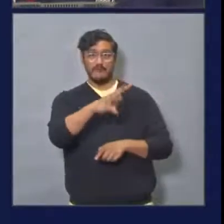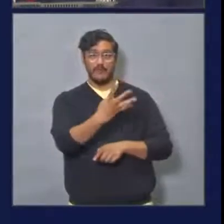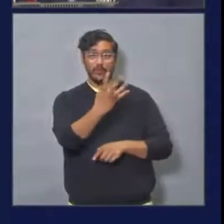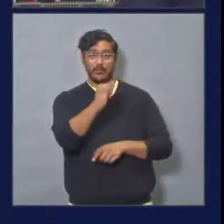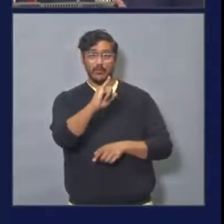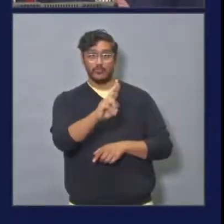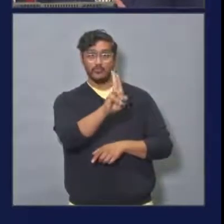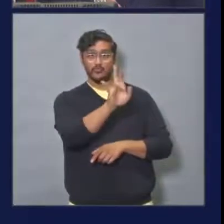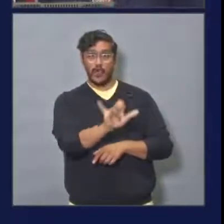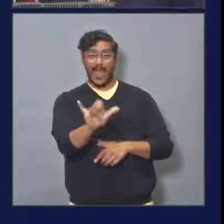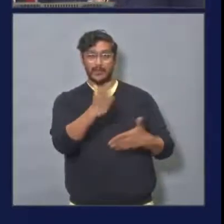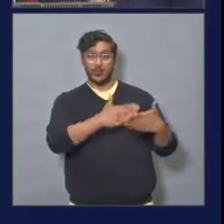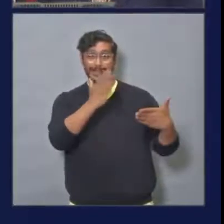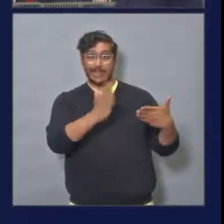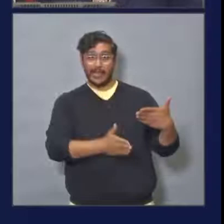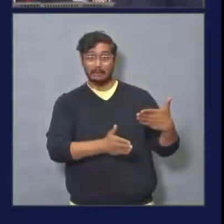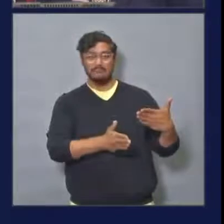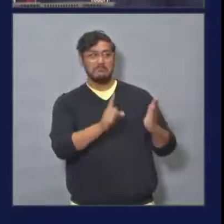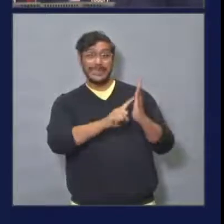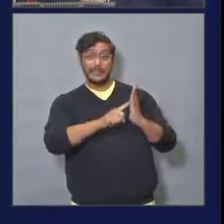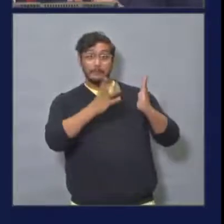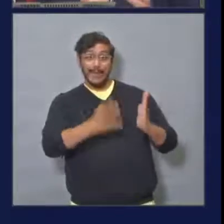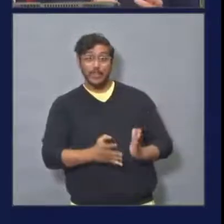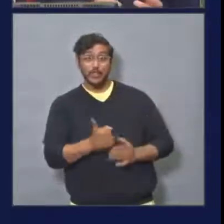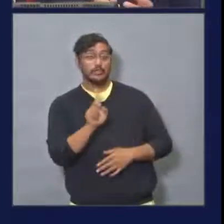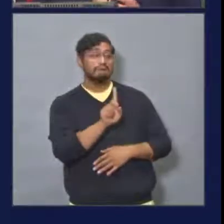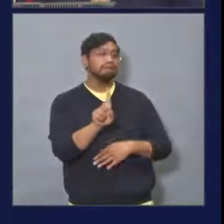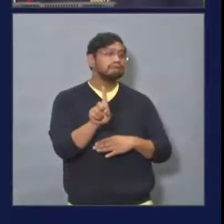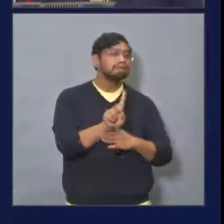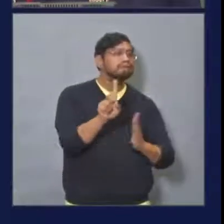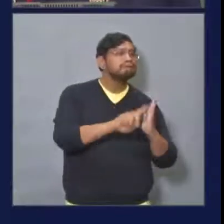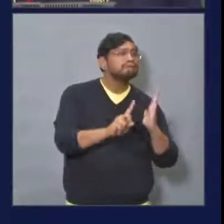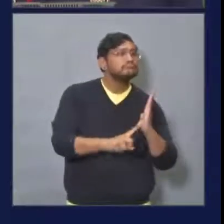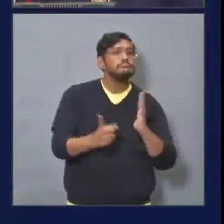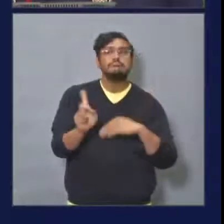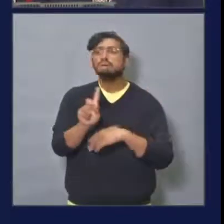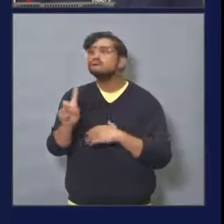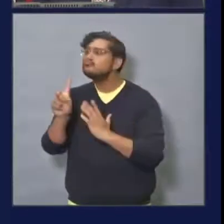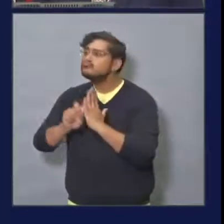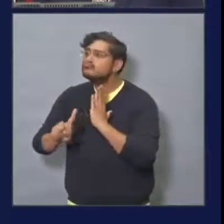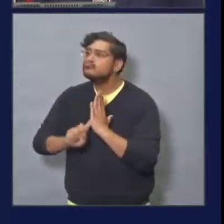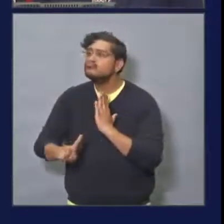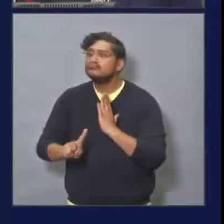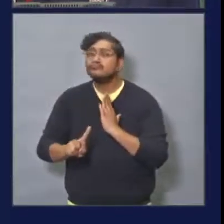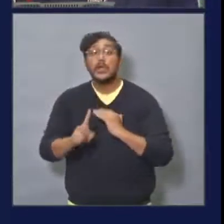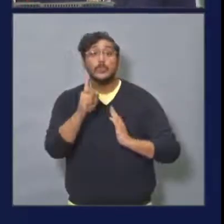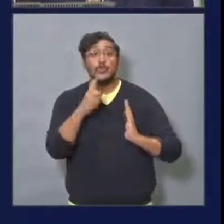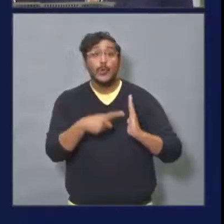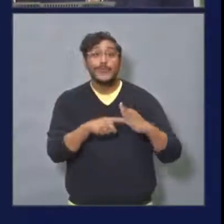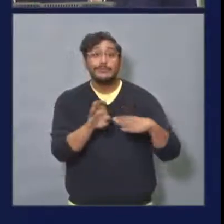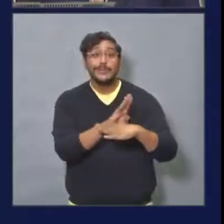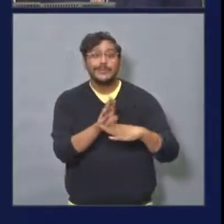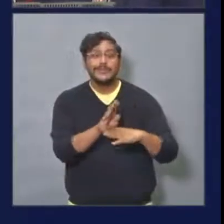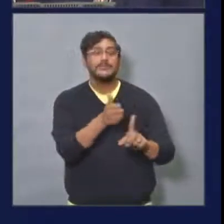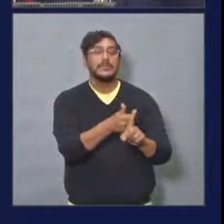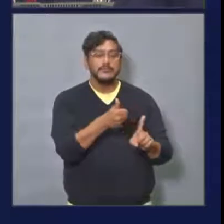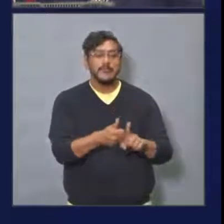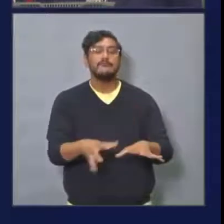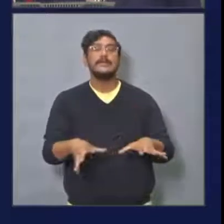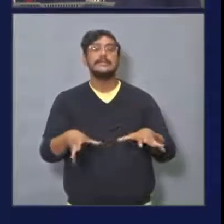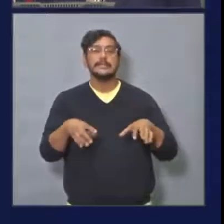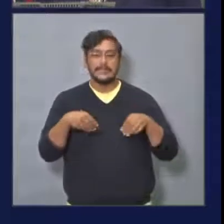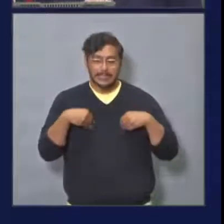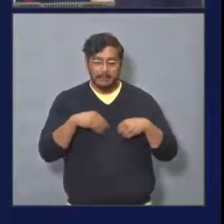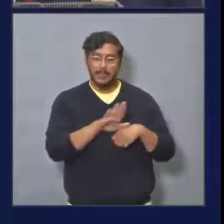weekend, businesses and residents seem to be embracing the responsible actions that are so essential to our